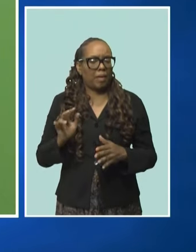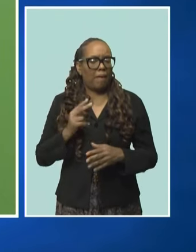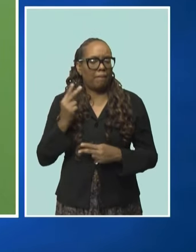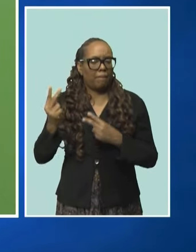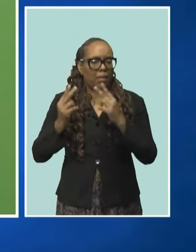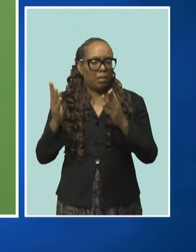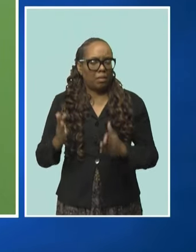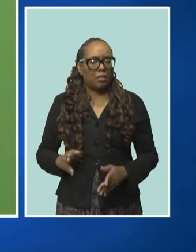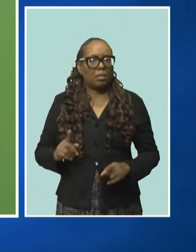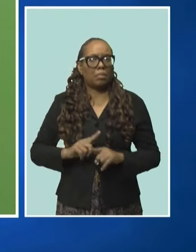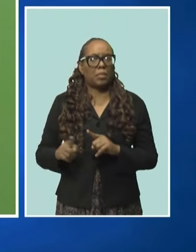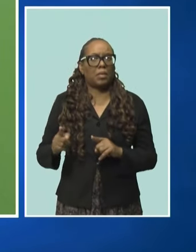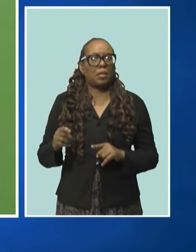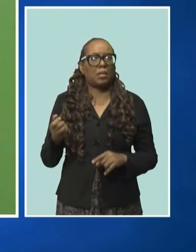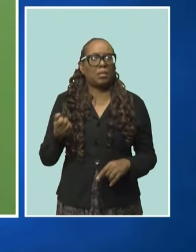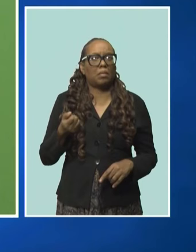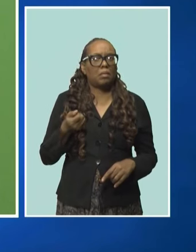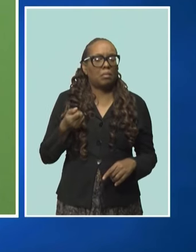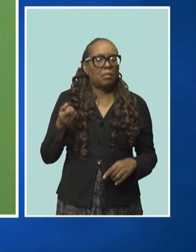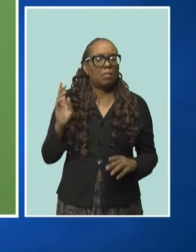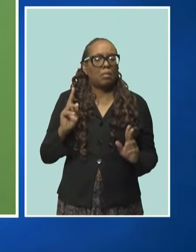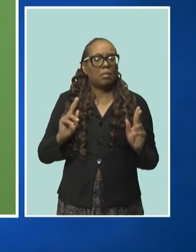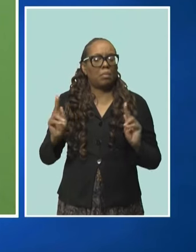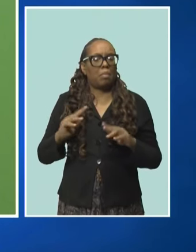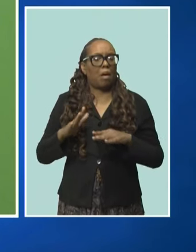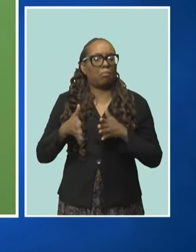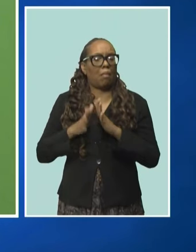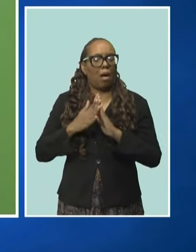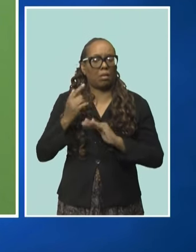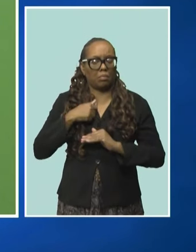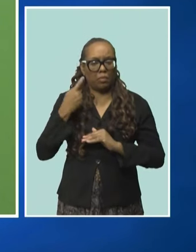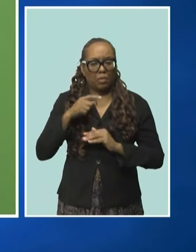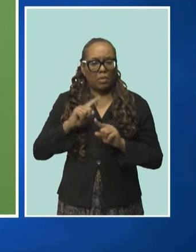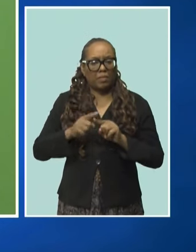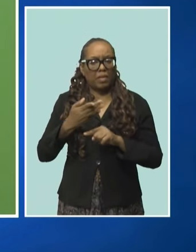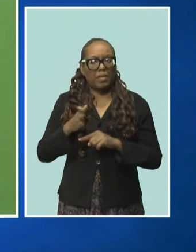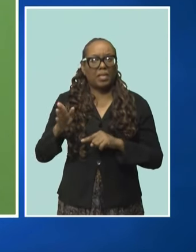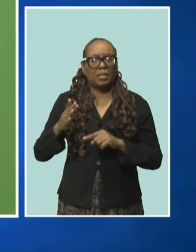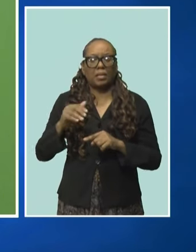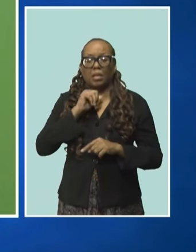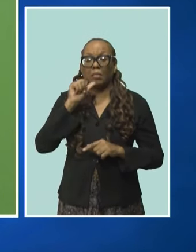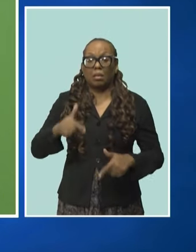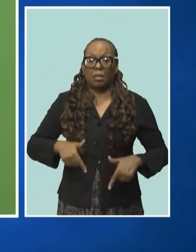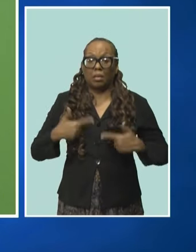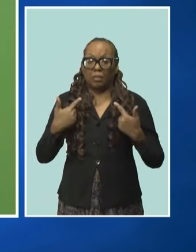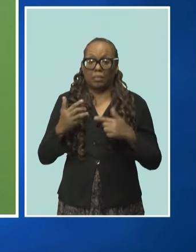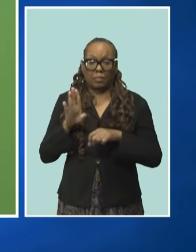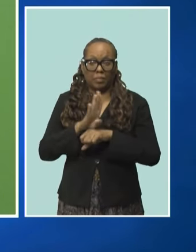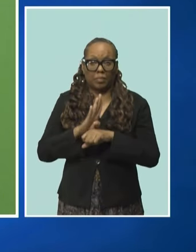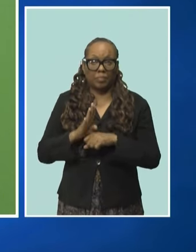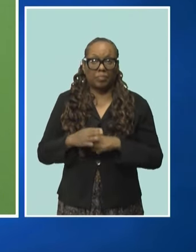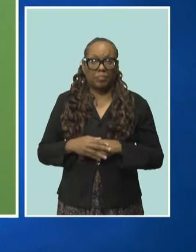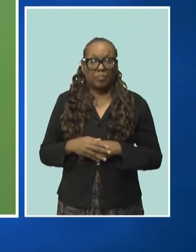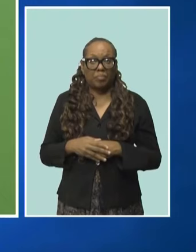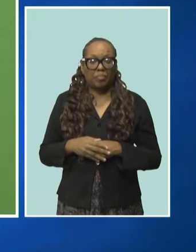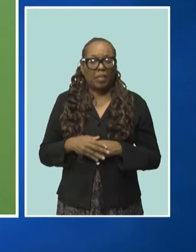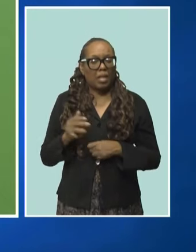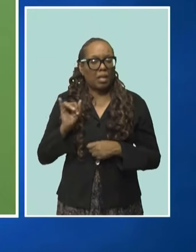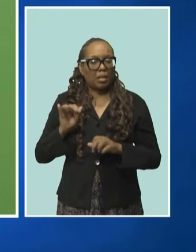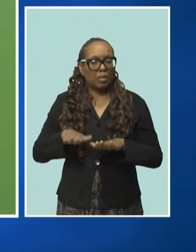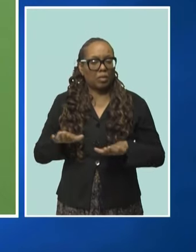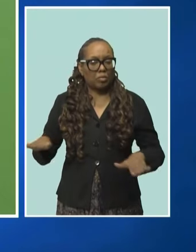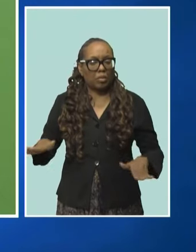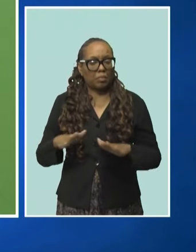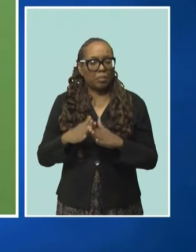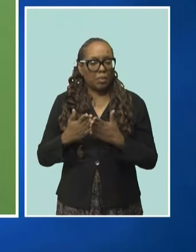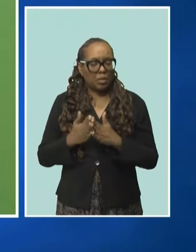me overseas. I've had a few children's book projects that I've done for people outside of Barbados. So there have been few and